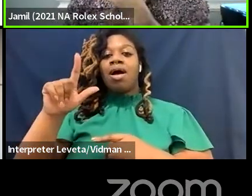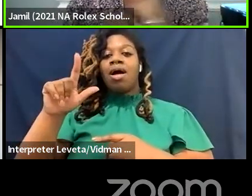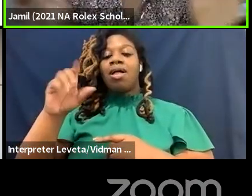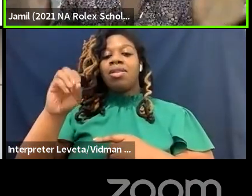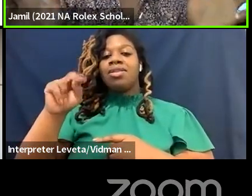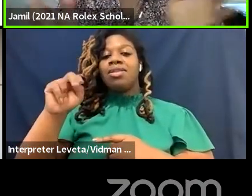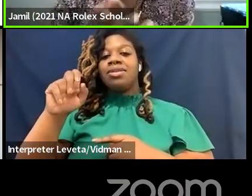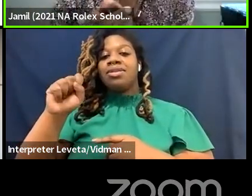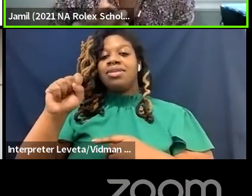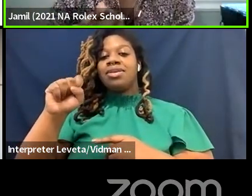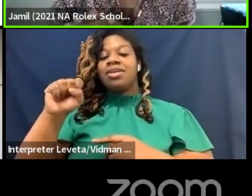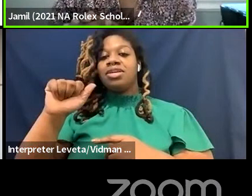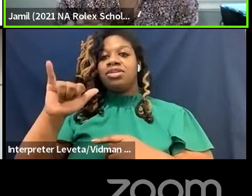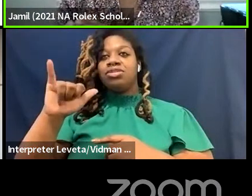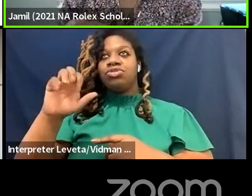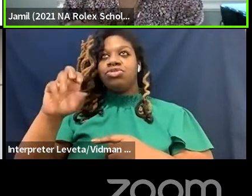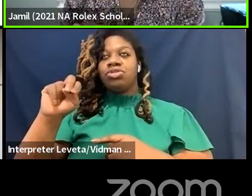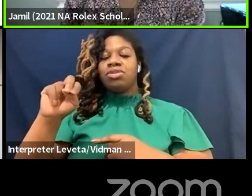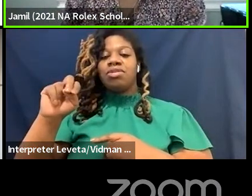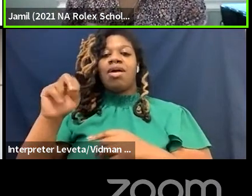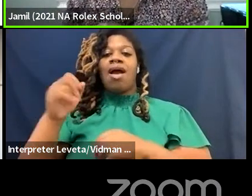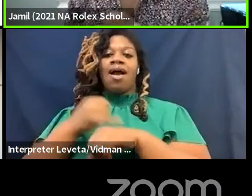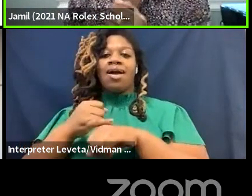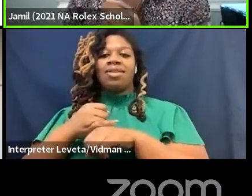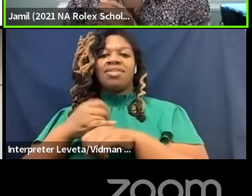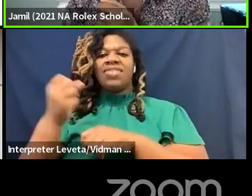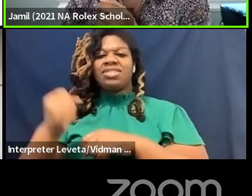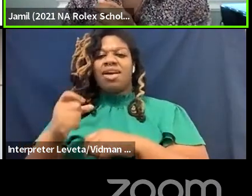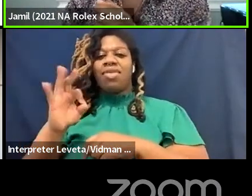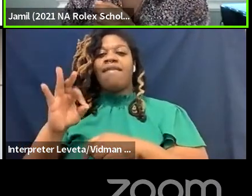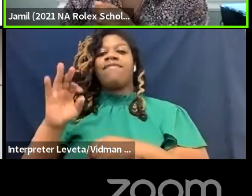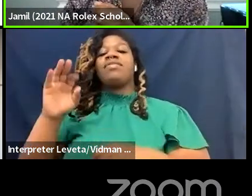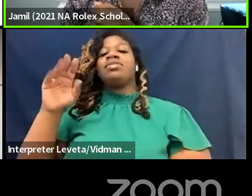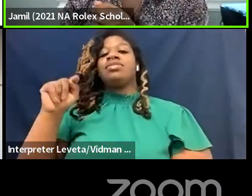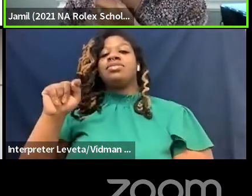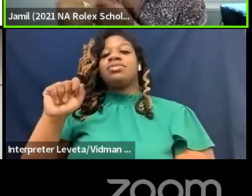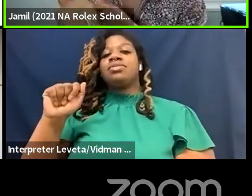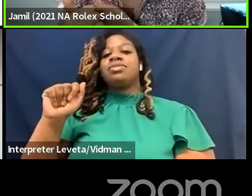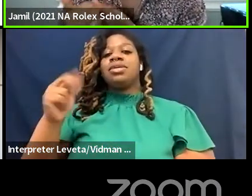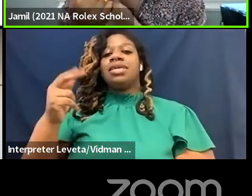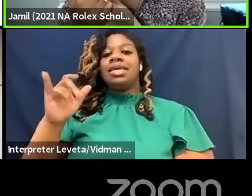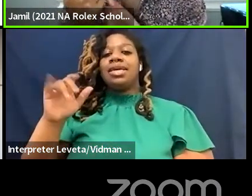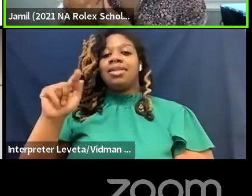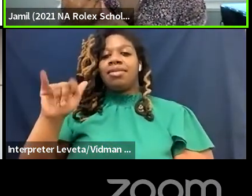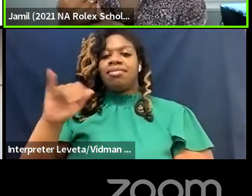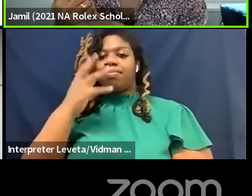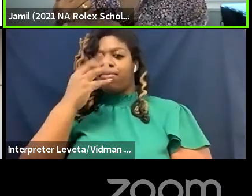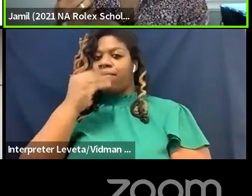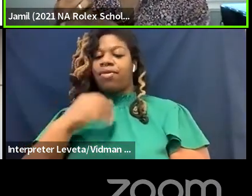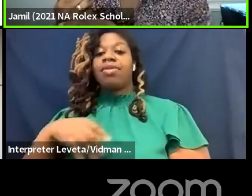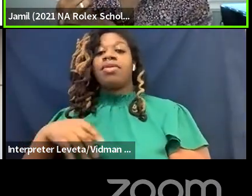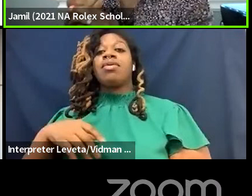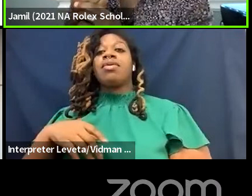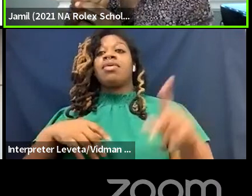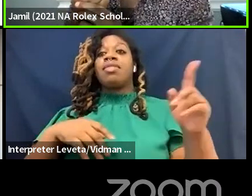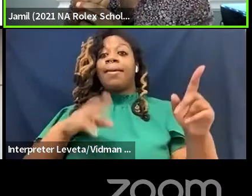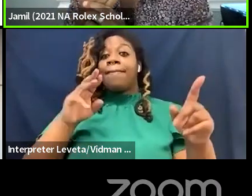Tahiti, super beautiful. And then went up to Michigan to